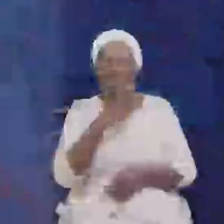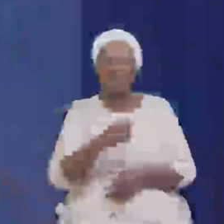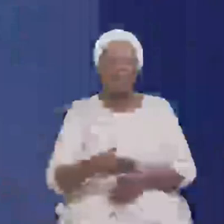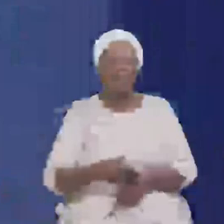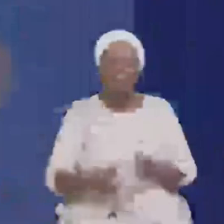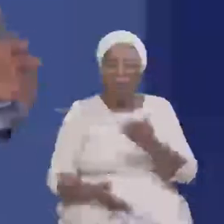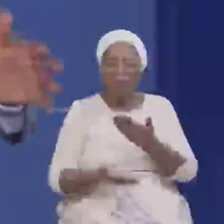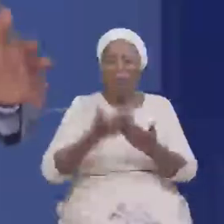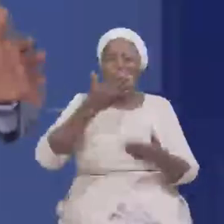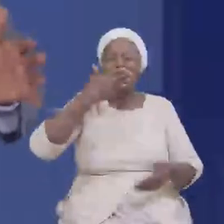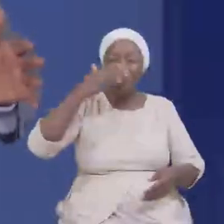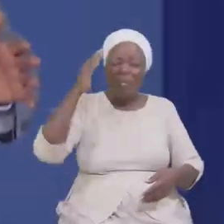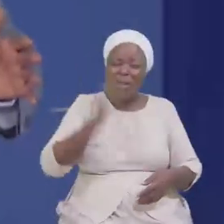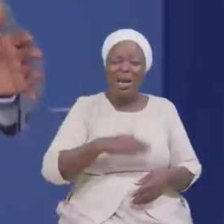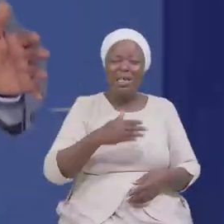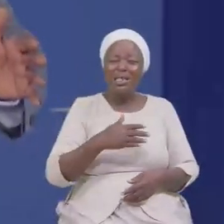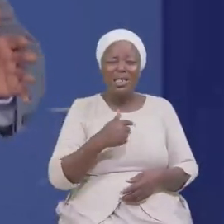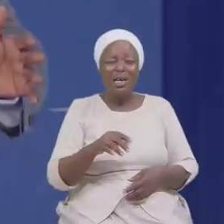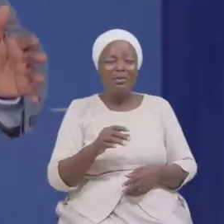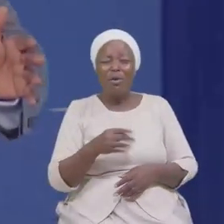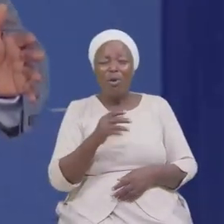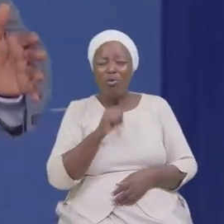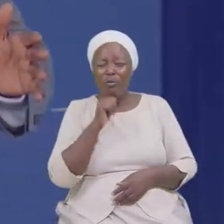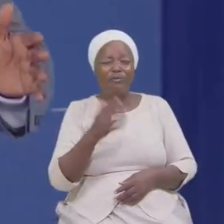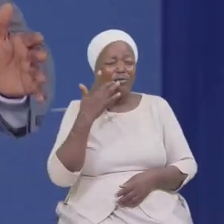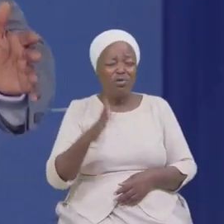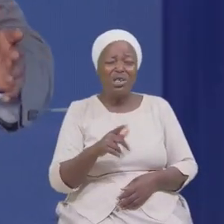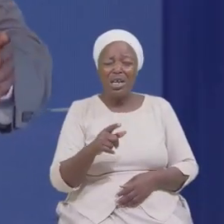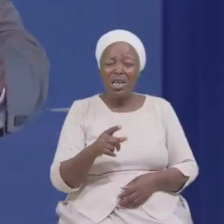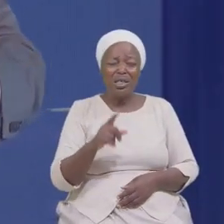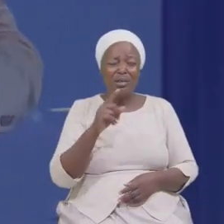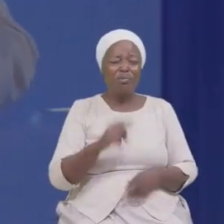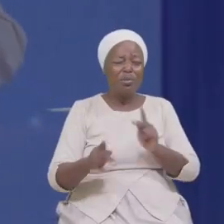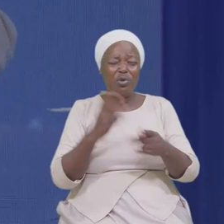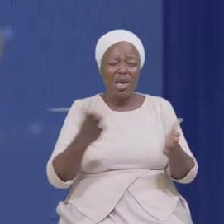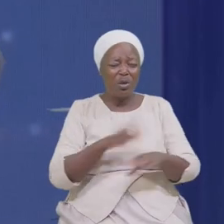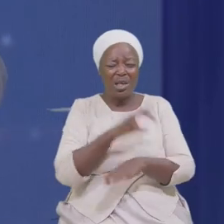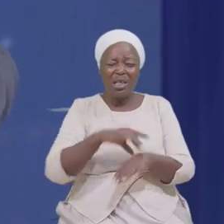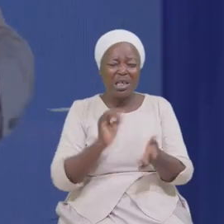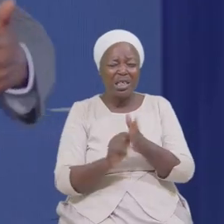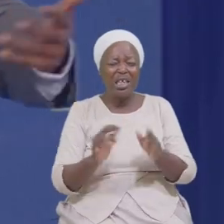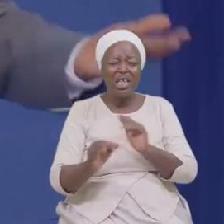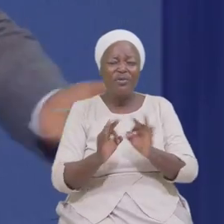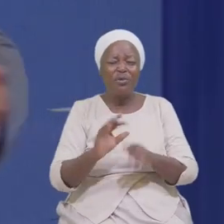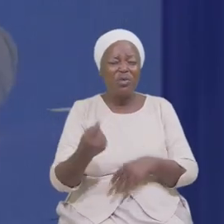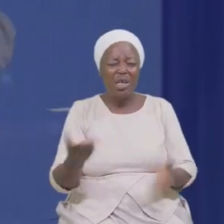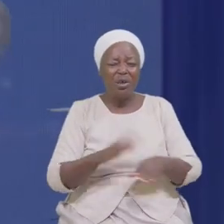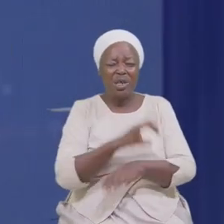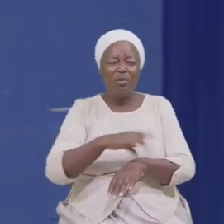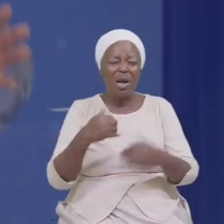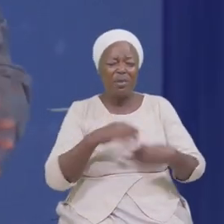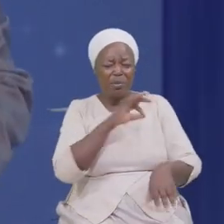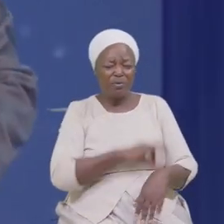if only in this life we have the benefits from Christ, as healing, as deliverance, as prosperity,